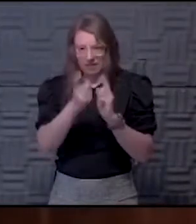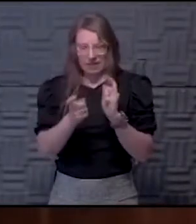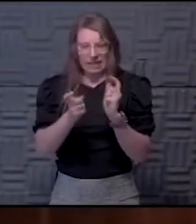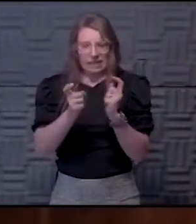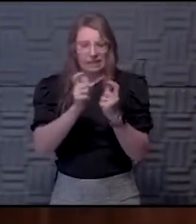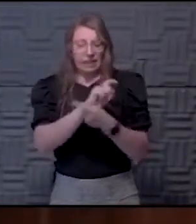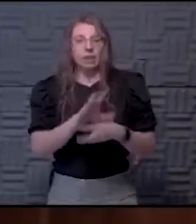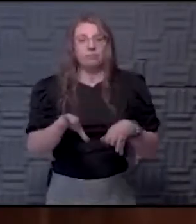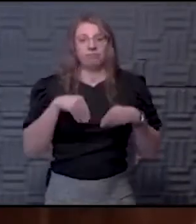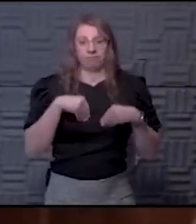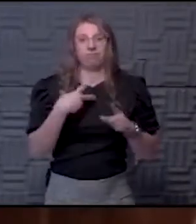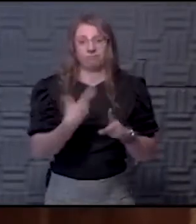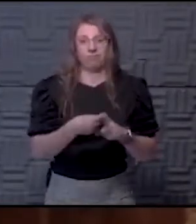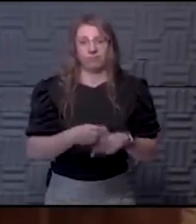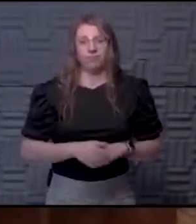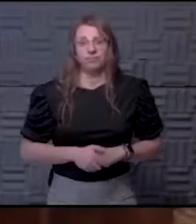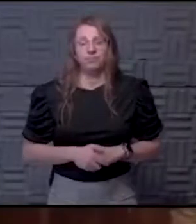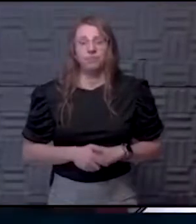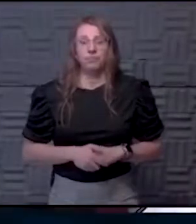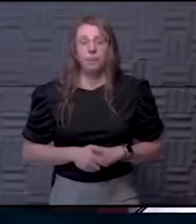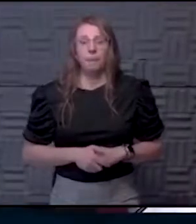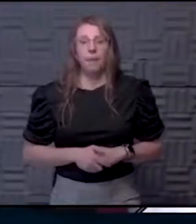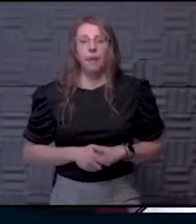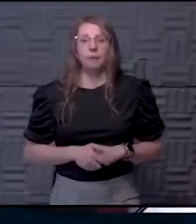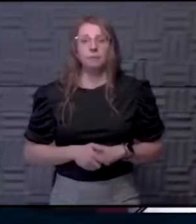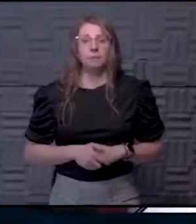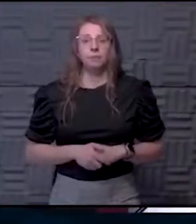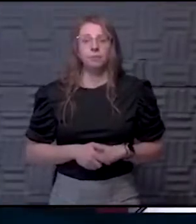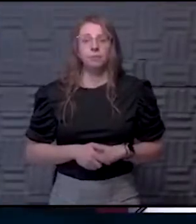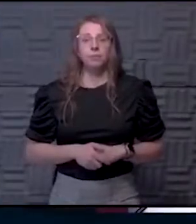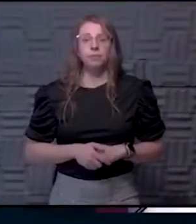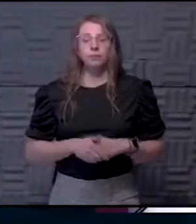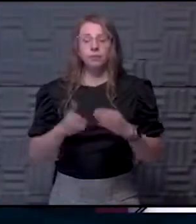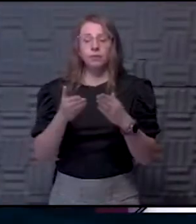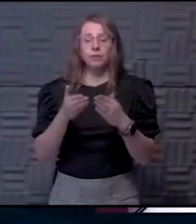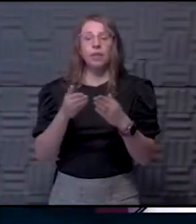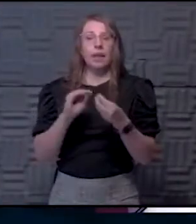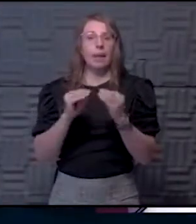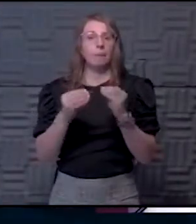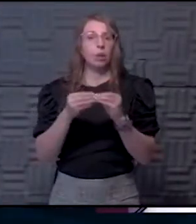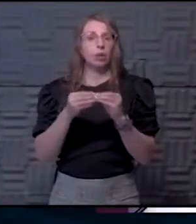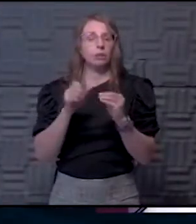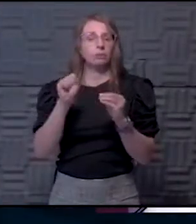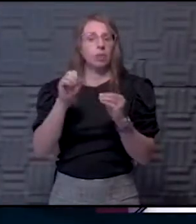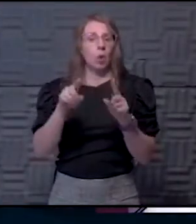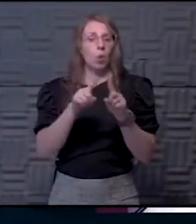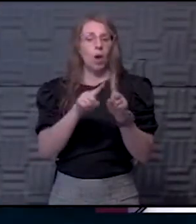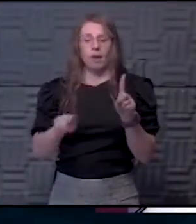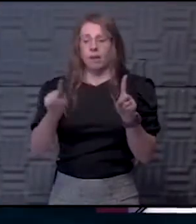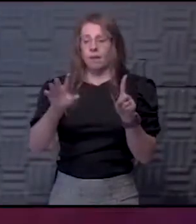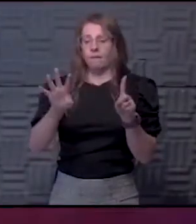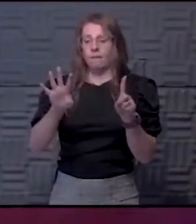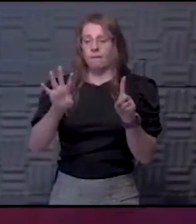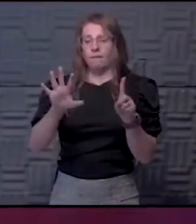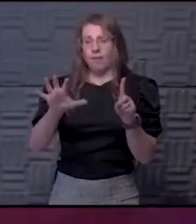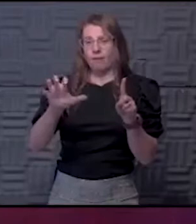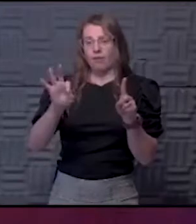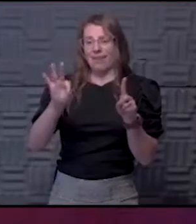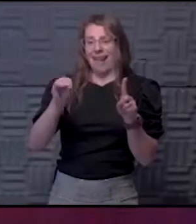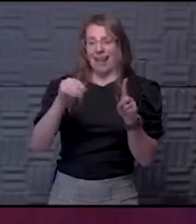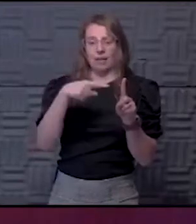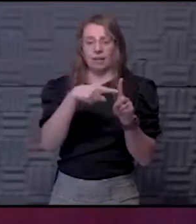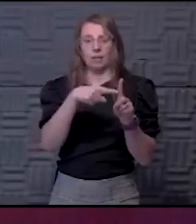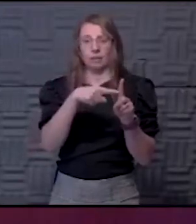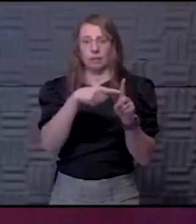accepting vaccines. Those numbers, just to reiterate, 1 in 590